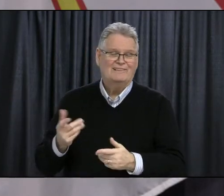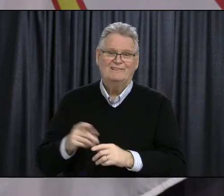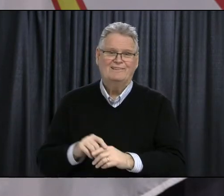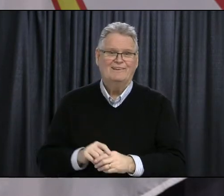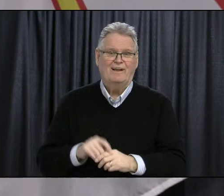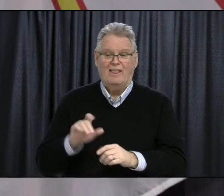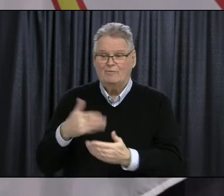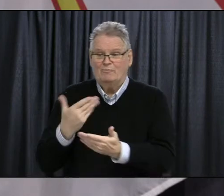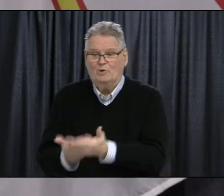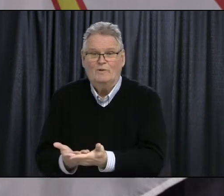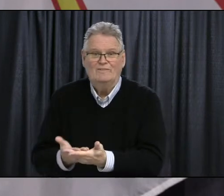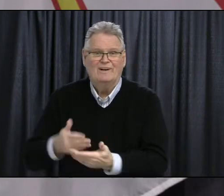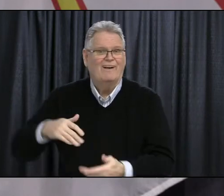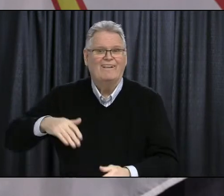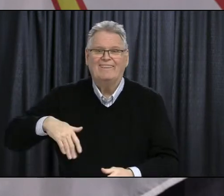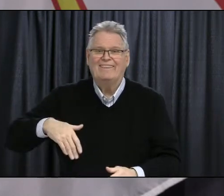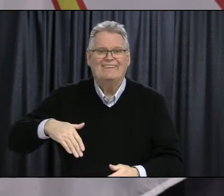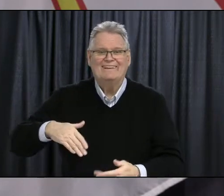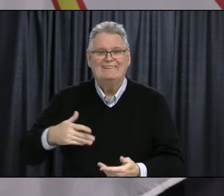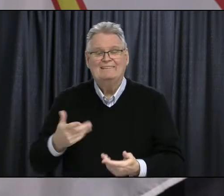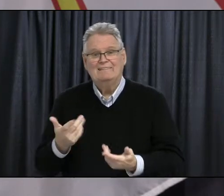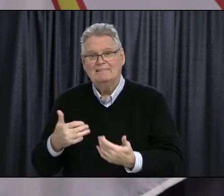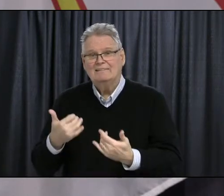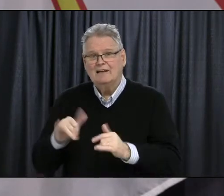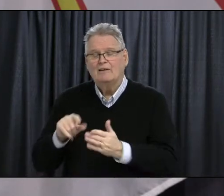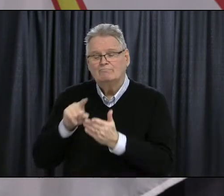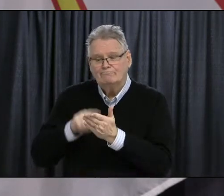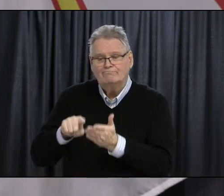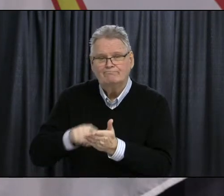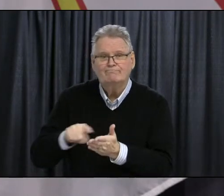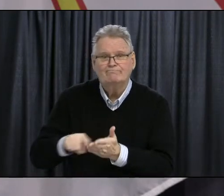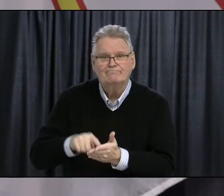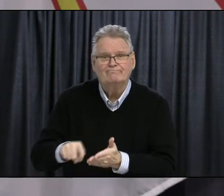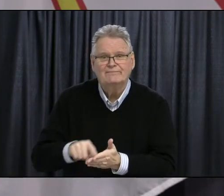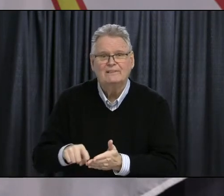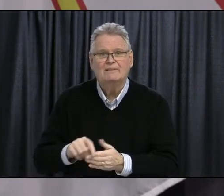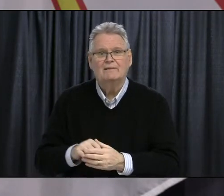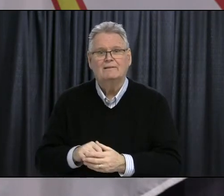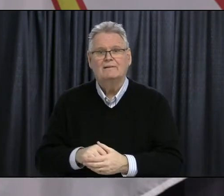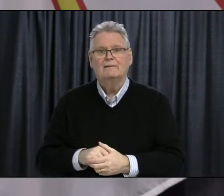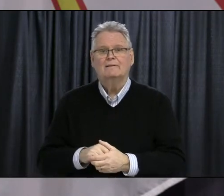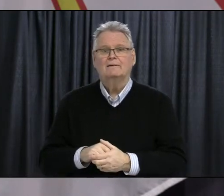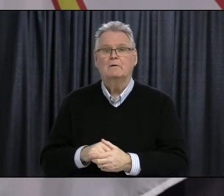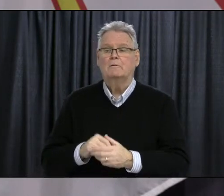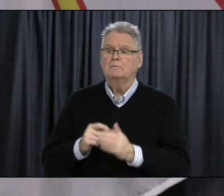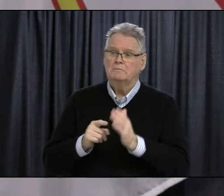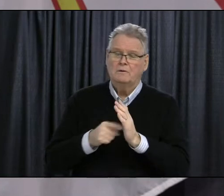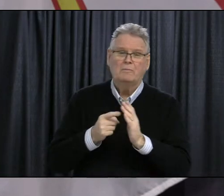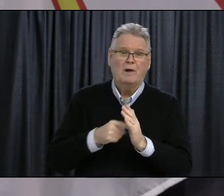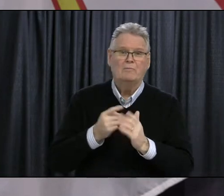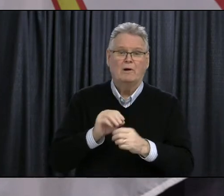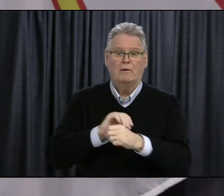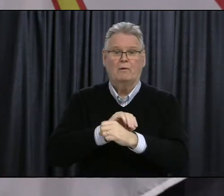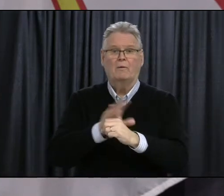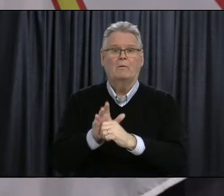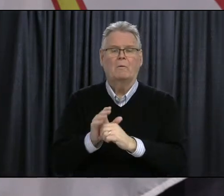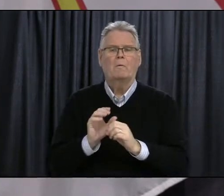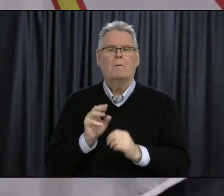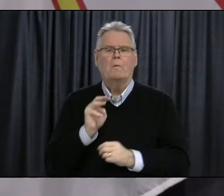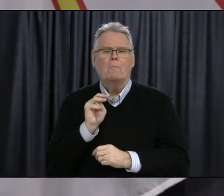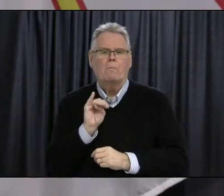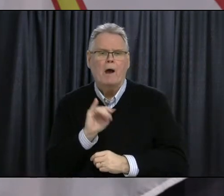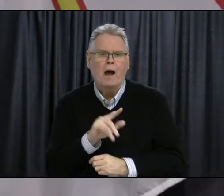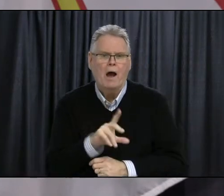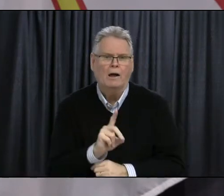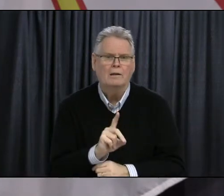many times, COVID can actually be very mild, a very mild disease in some people, but, they pass